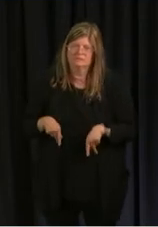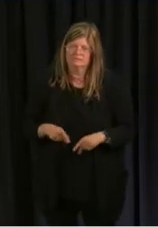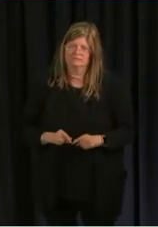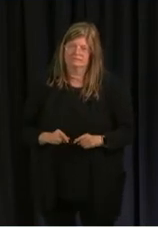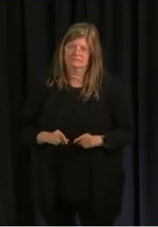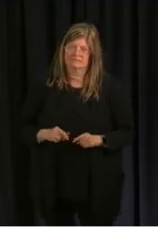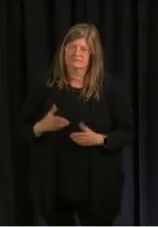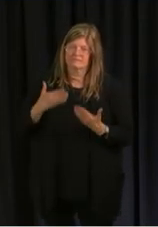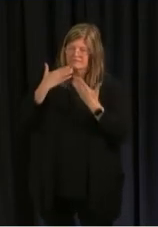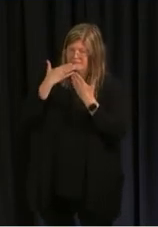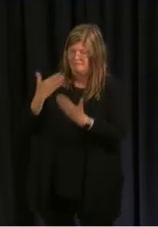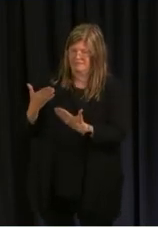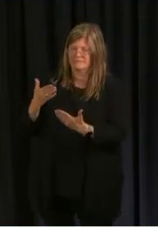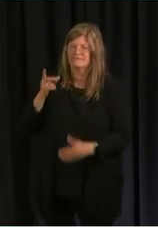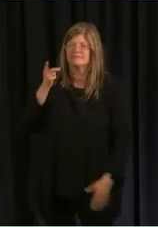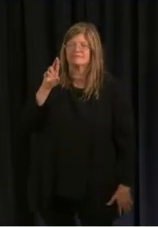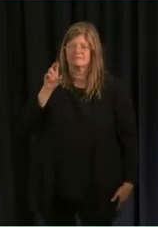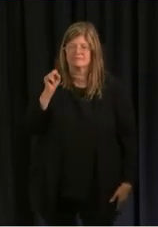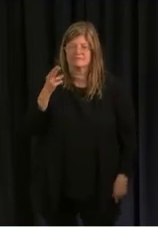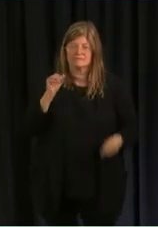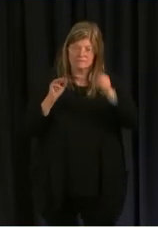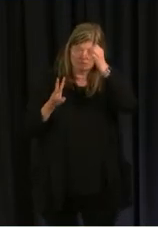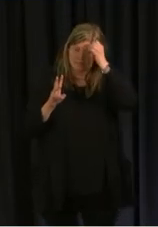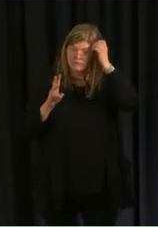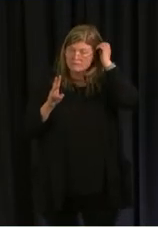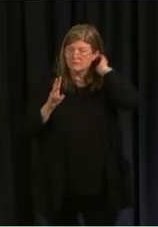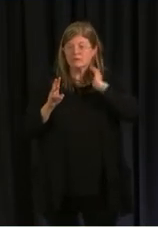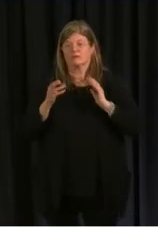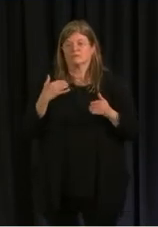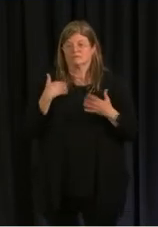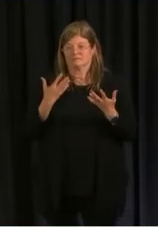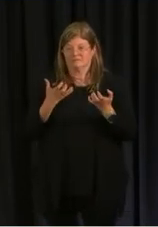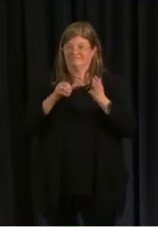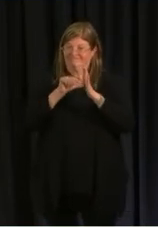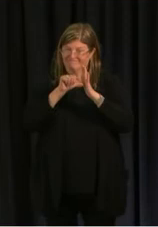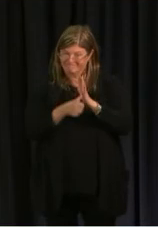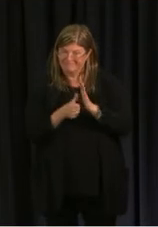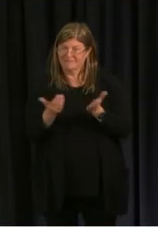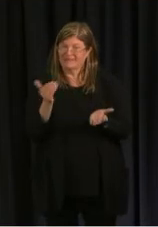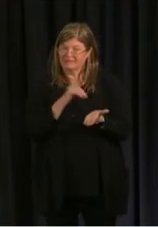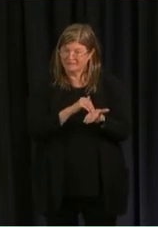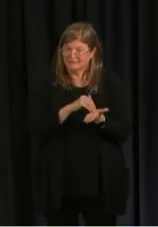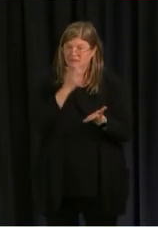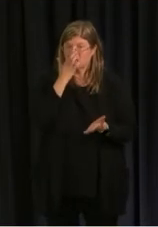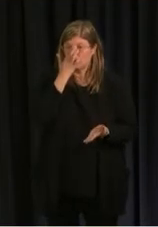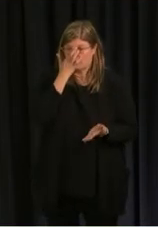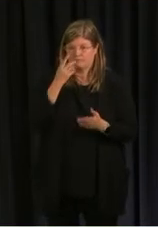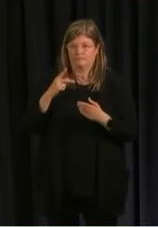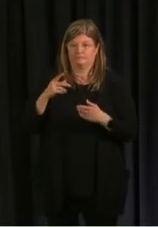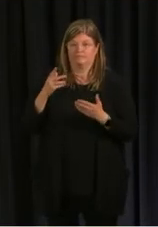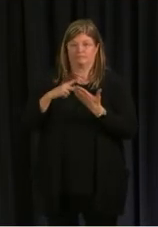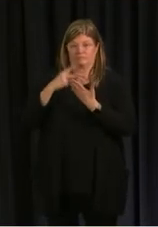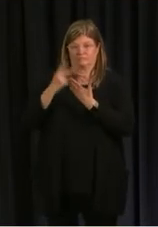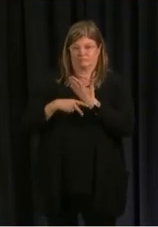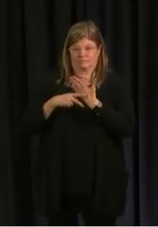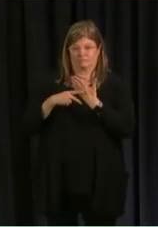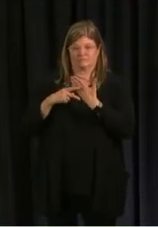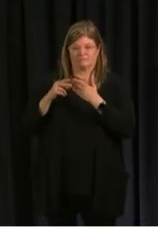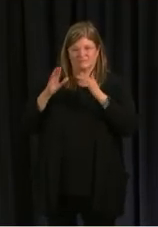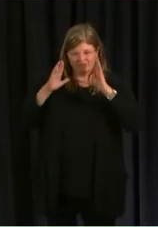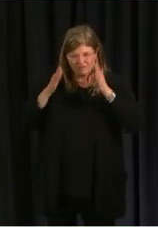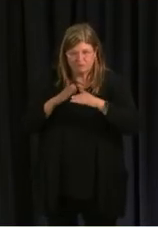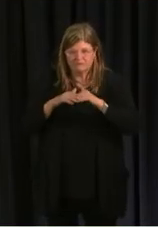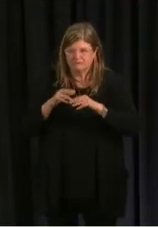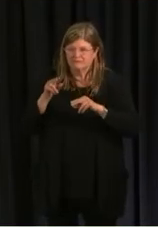Thank you, Dr. Shaw. And I do want to just emphasize again, so one of the special programs that's targeted at those high priority